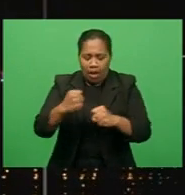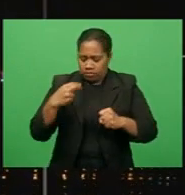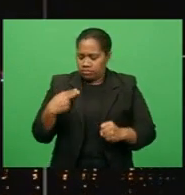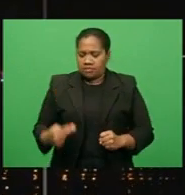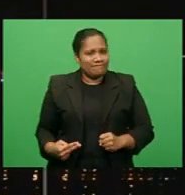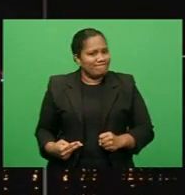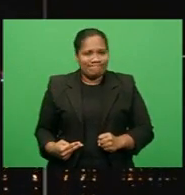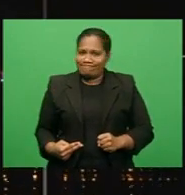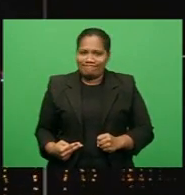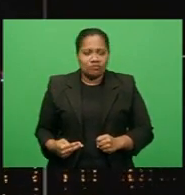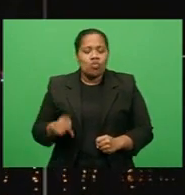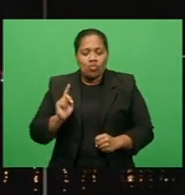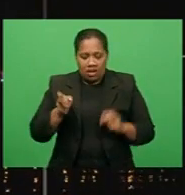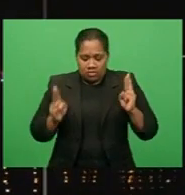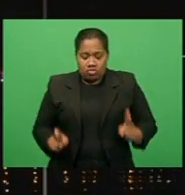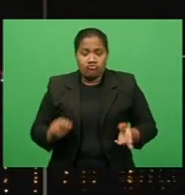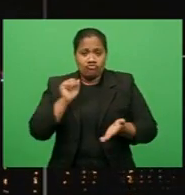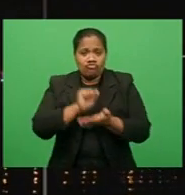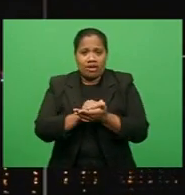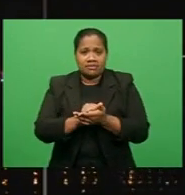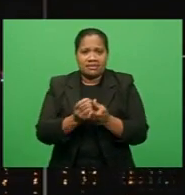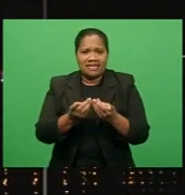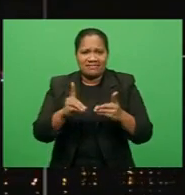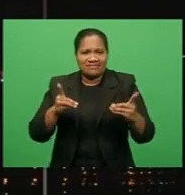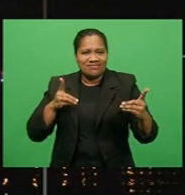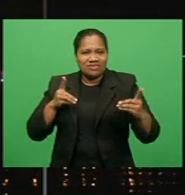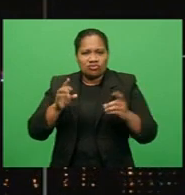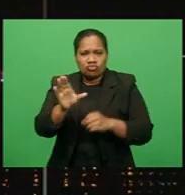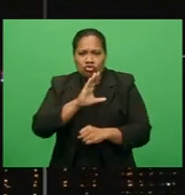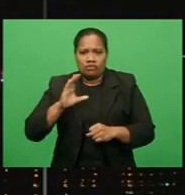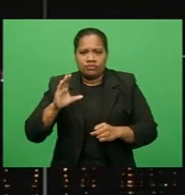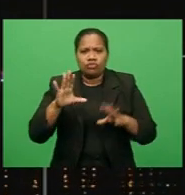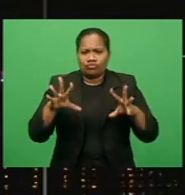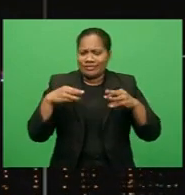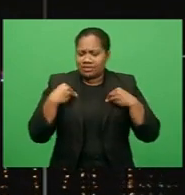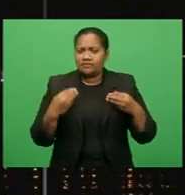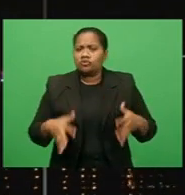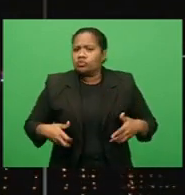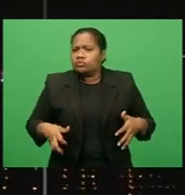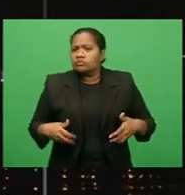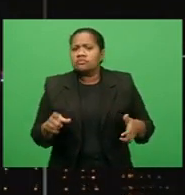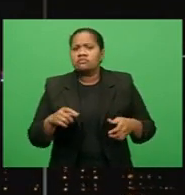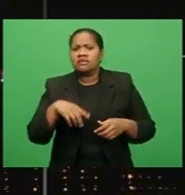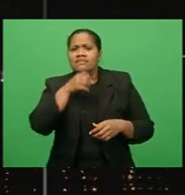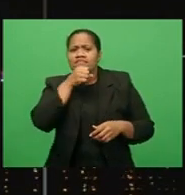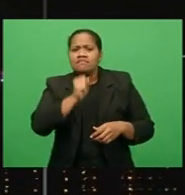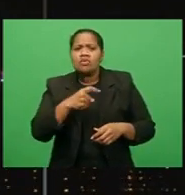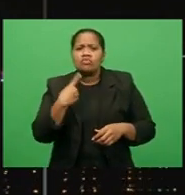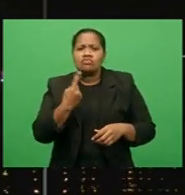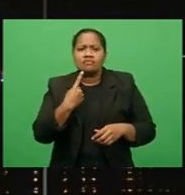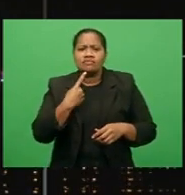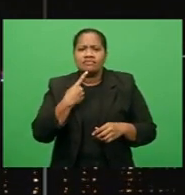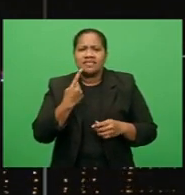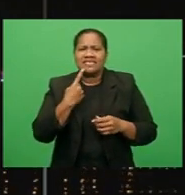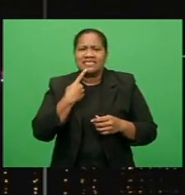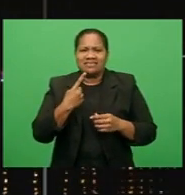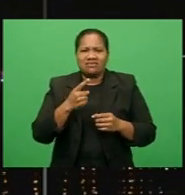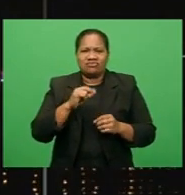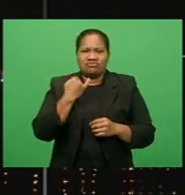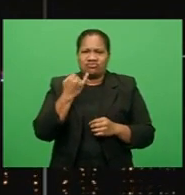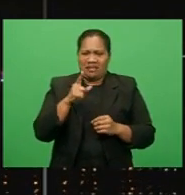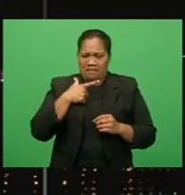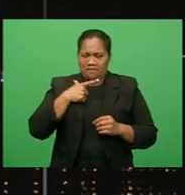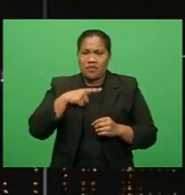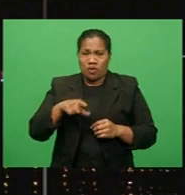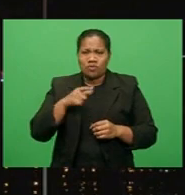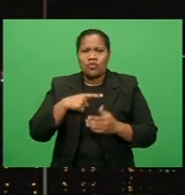the Human Rights and Anti-Discrimination Commission received an official complaint from the 4 men who claimed they were wrongfully detained by police